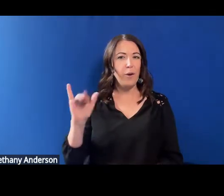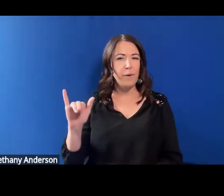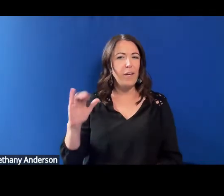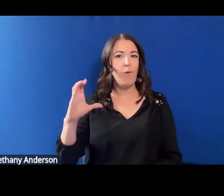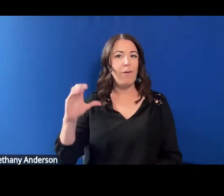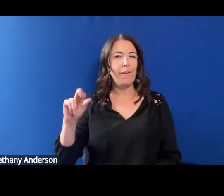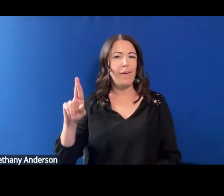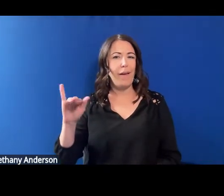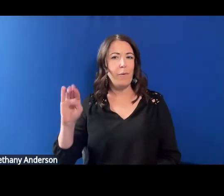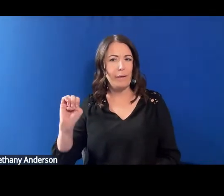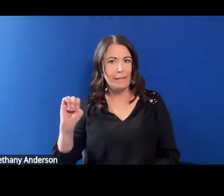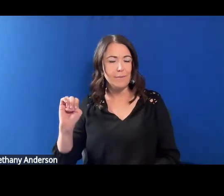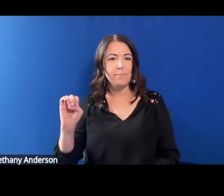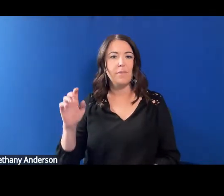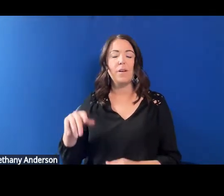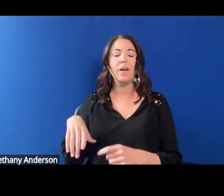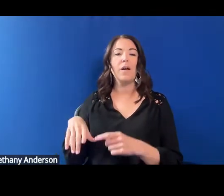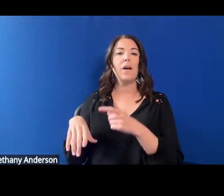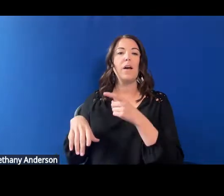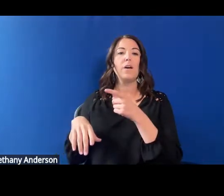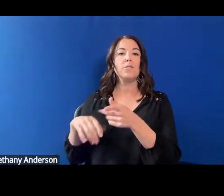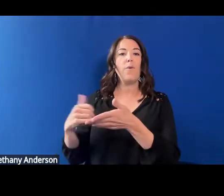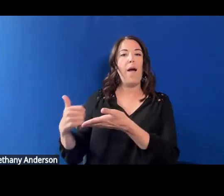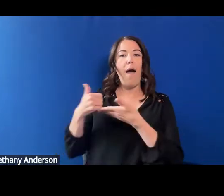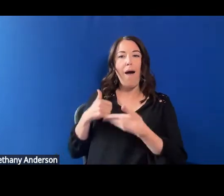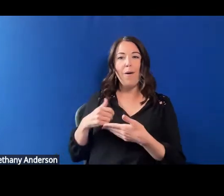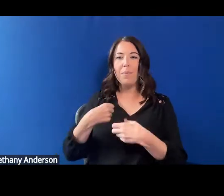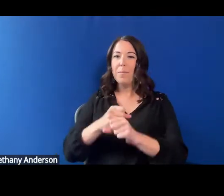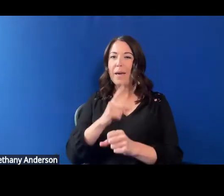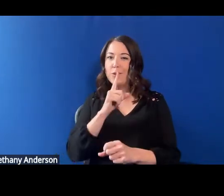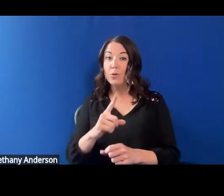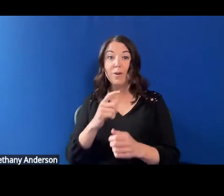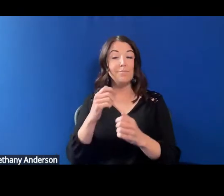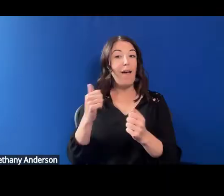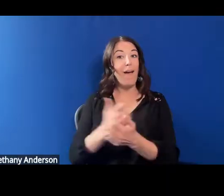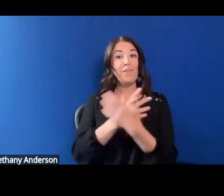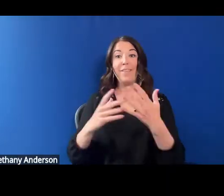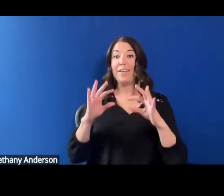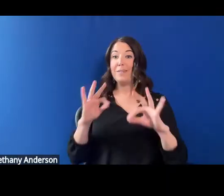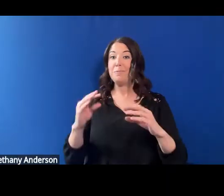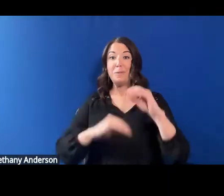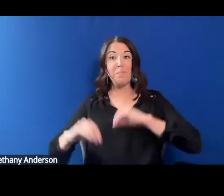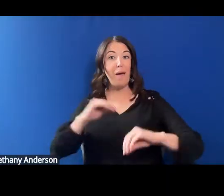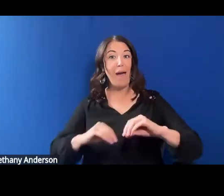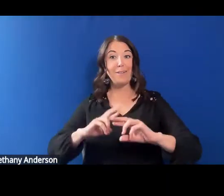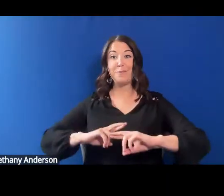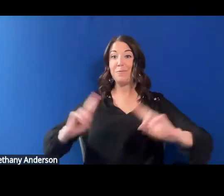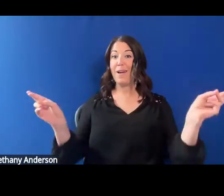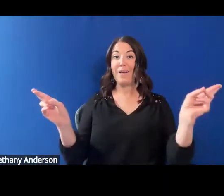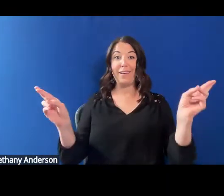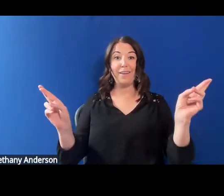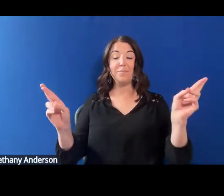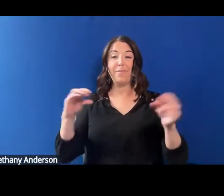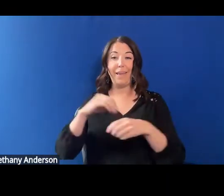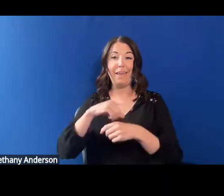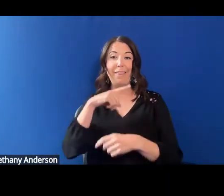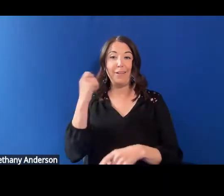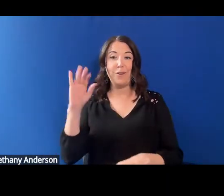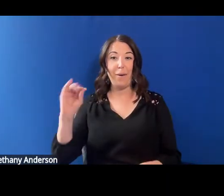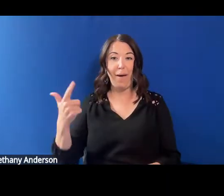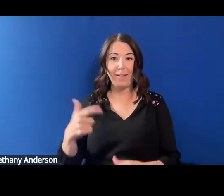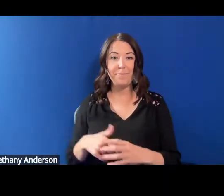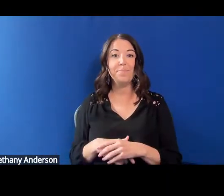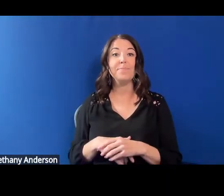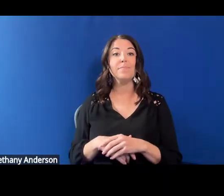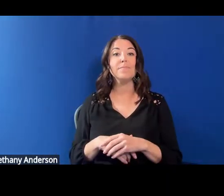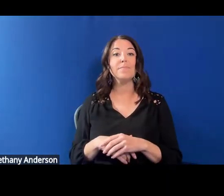make sure everything was packed for the race in our dry bags. I